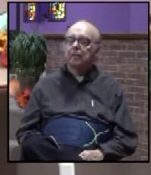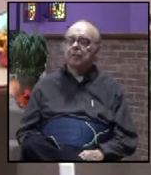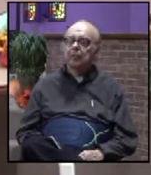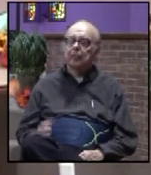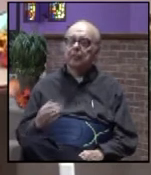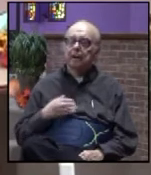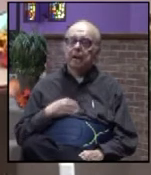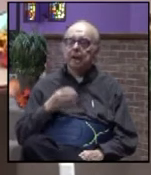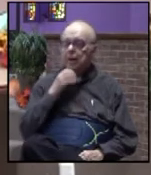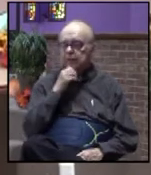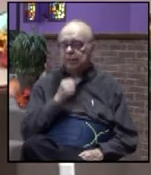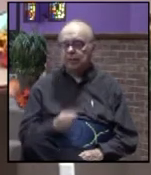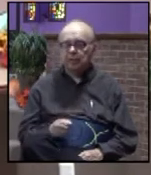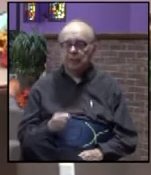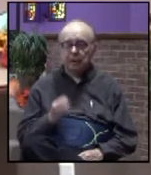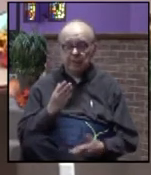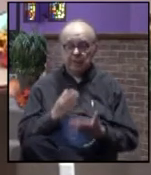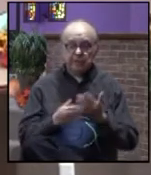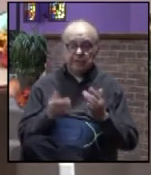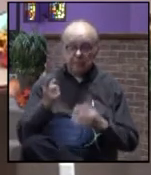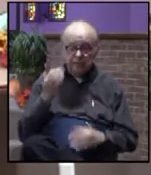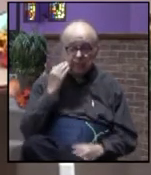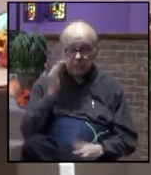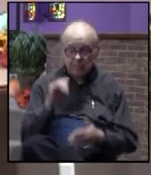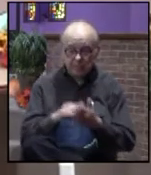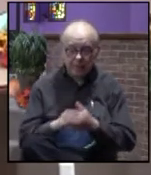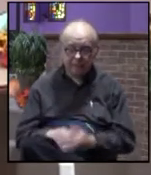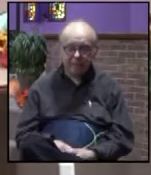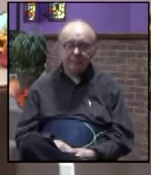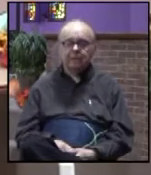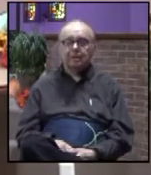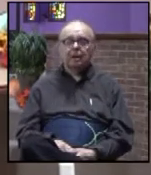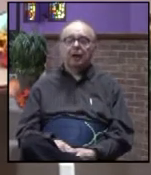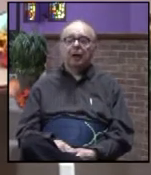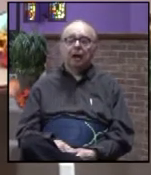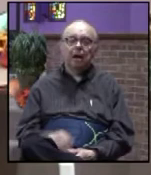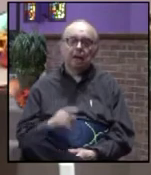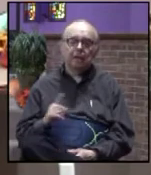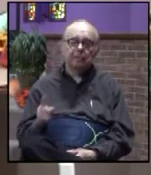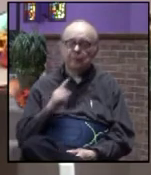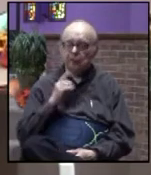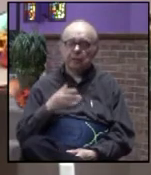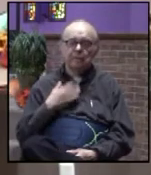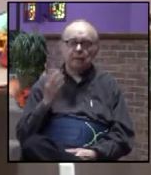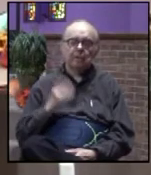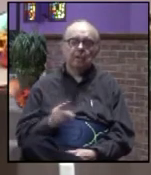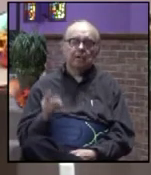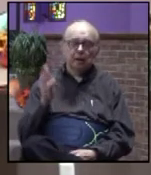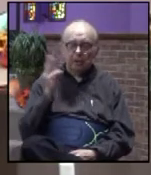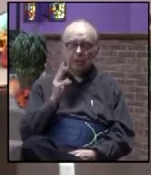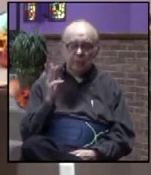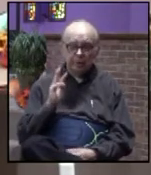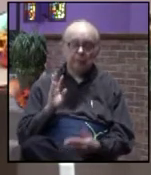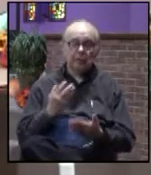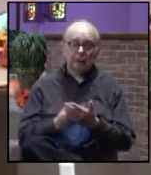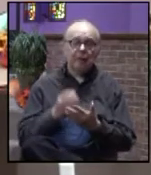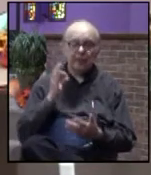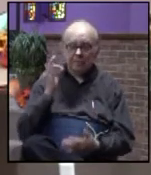As you get older, some of you know that. For those of you that are young, don't worry, you'll get there.